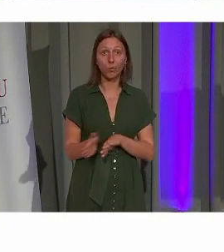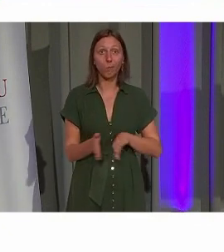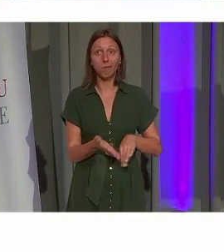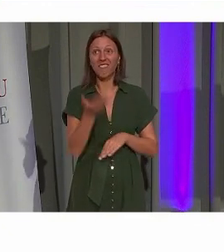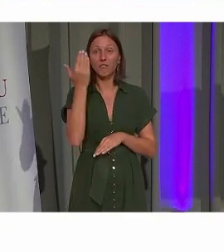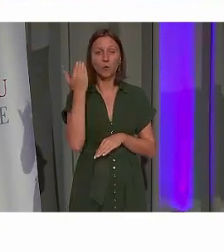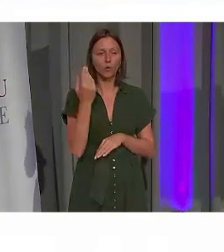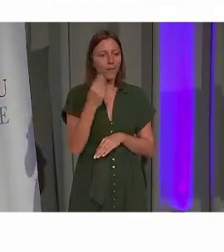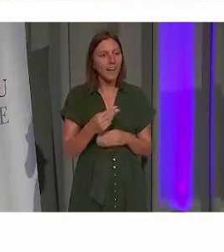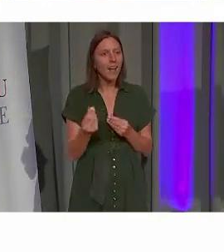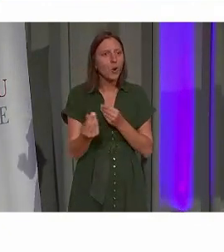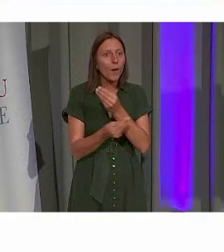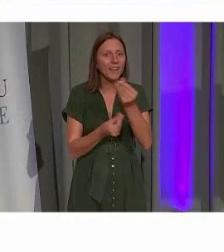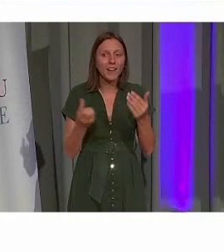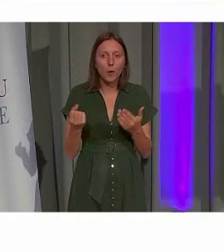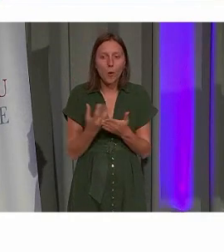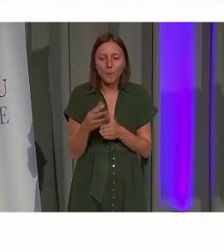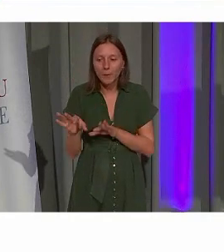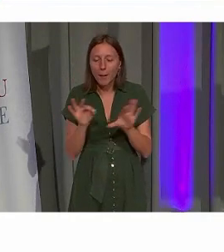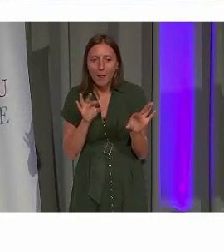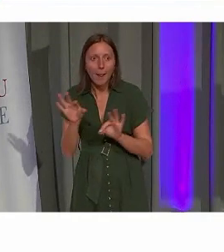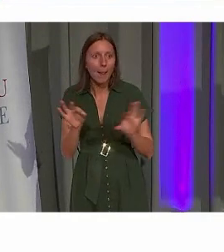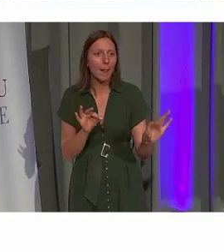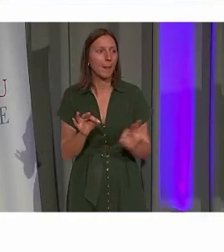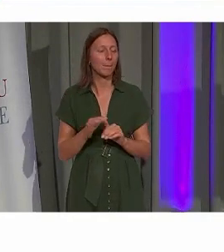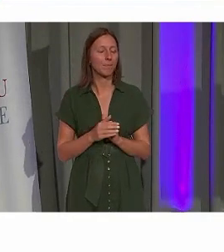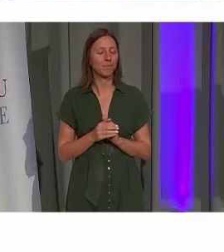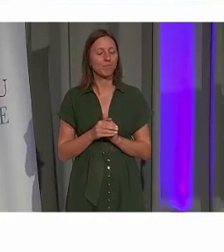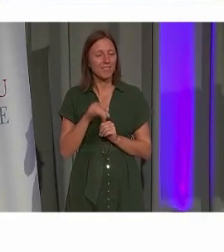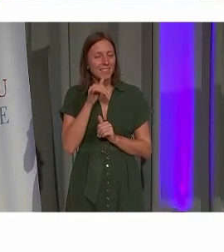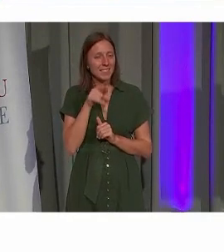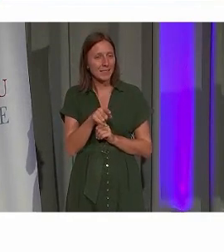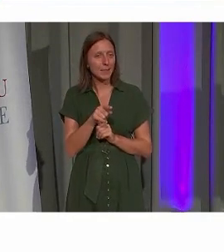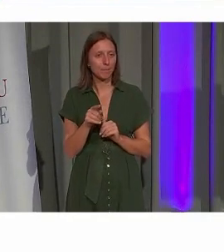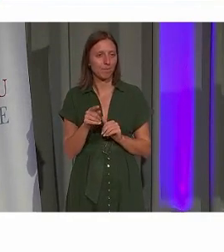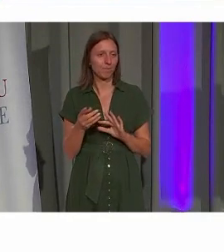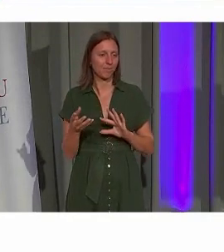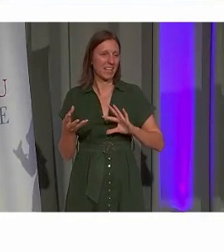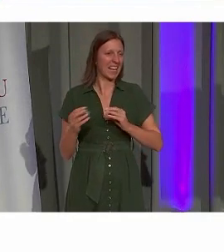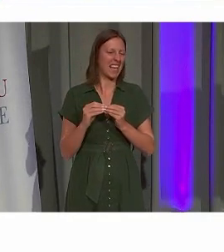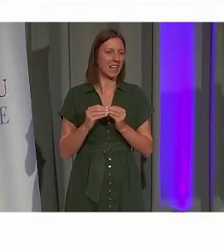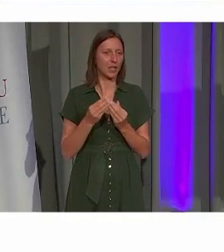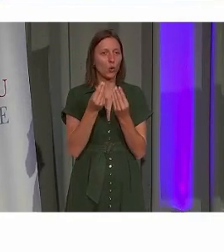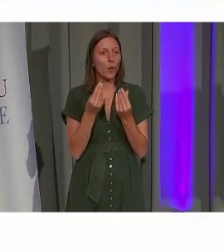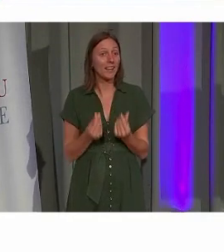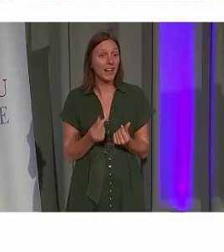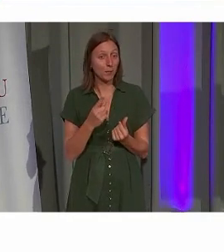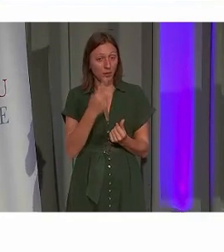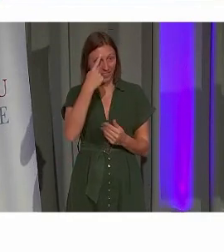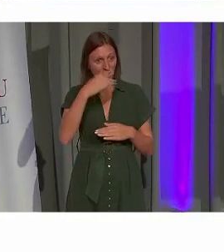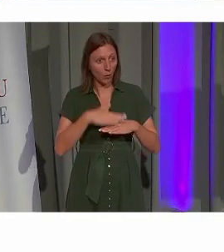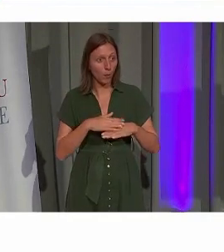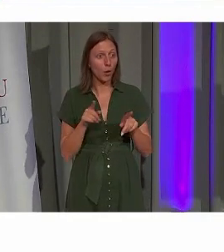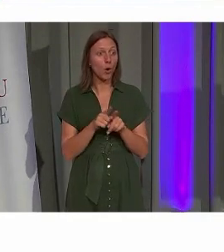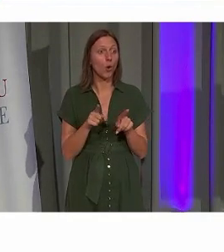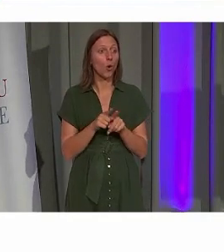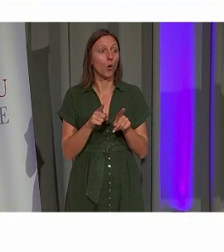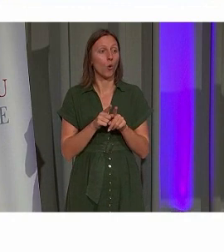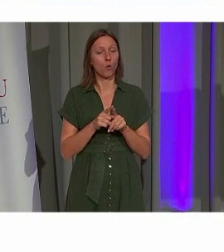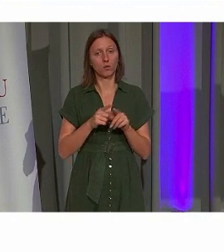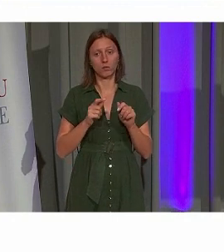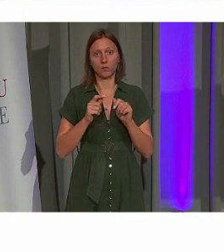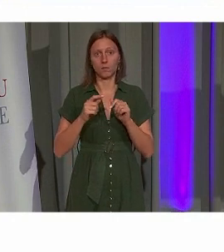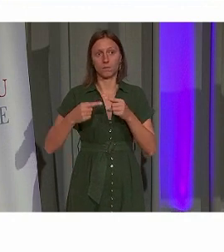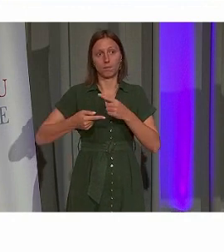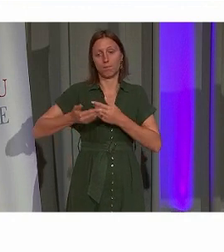part of the Romantic area, so it was no longer Bruges-la-Morte, but part of the Romantic area. These are all qualities we